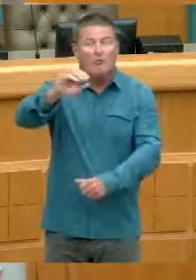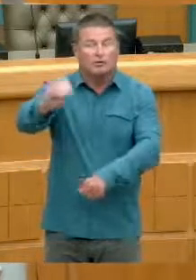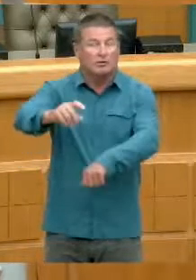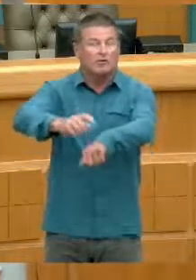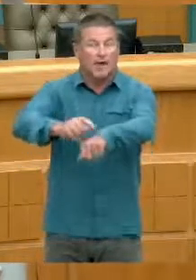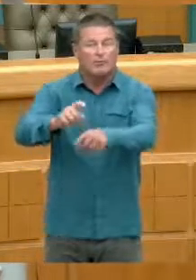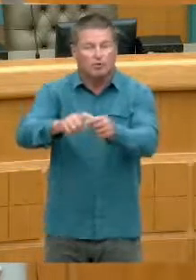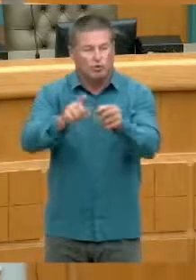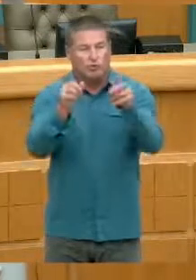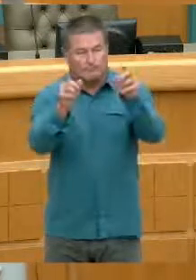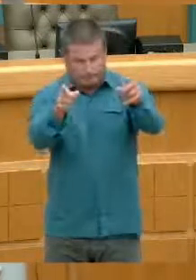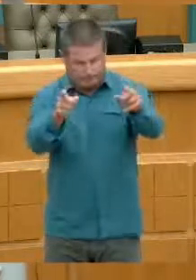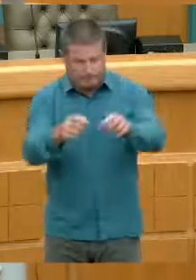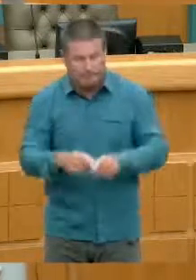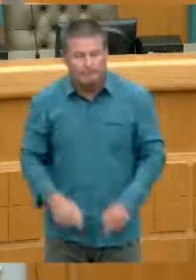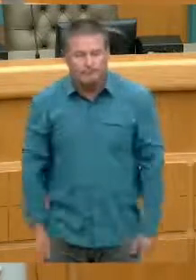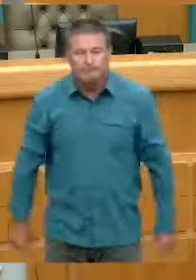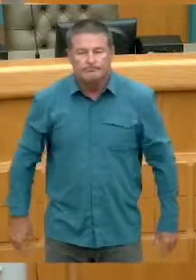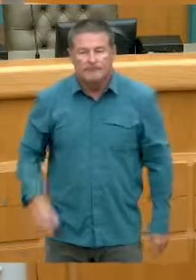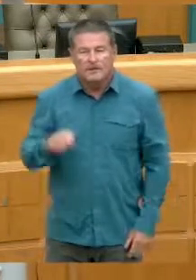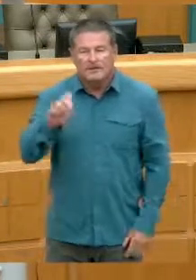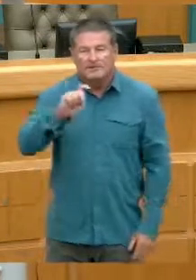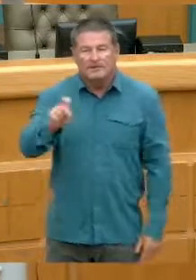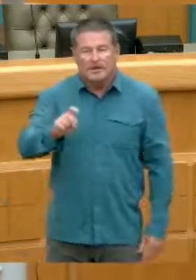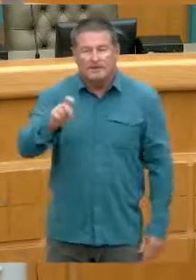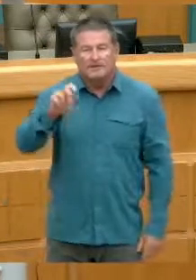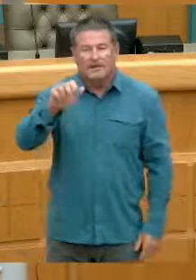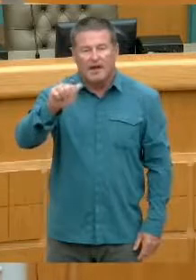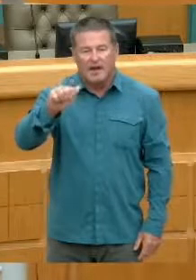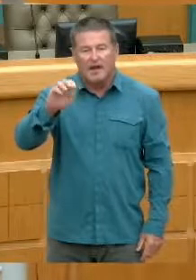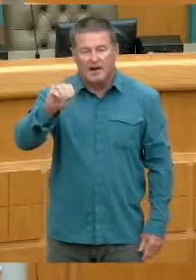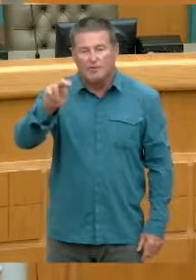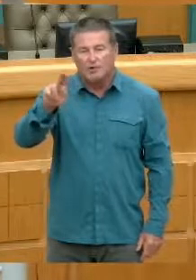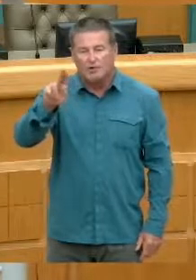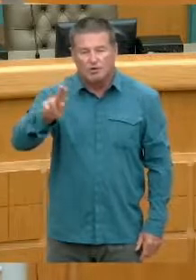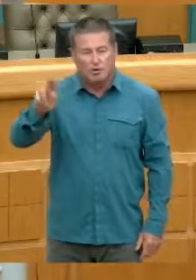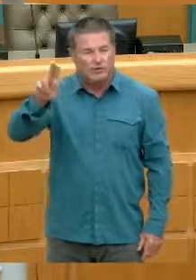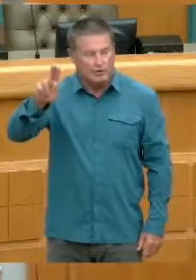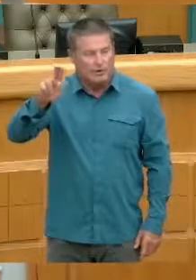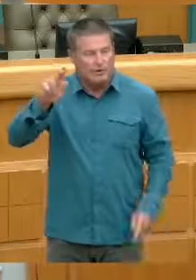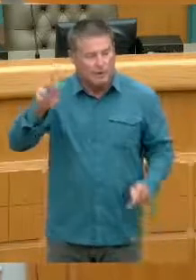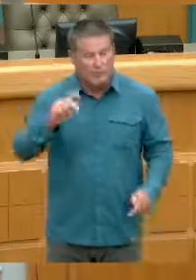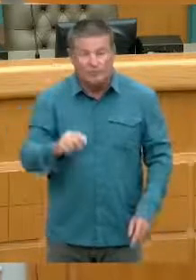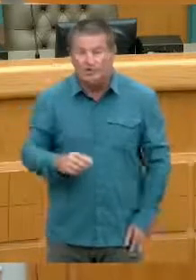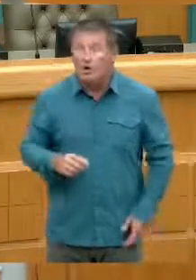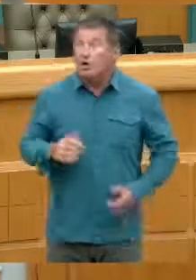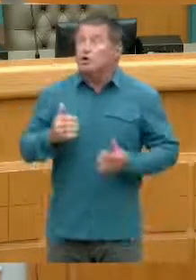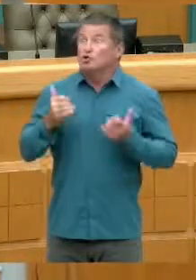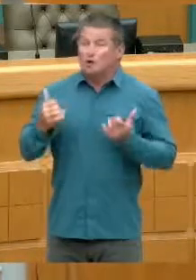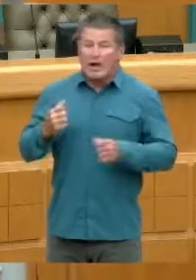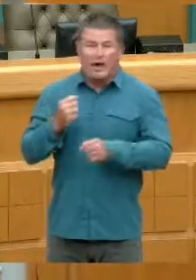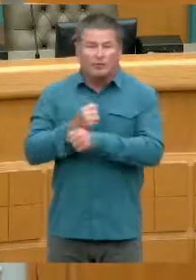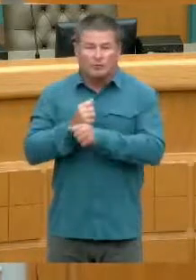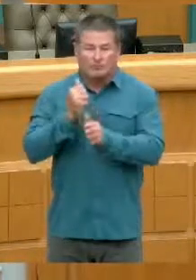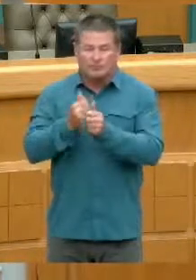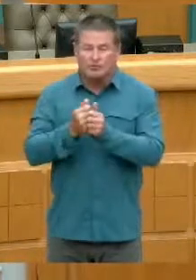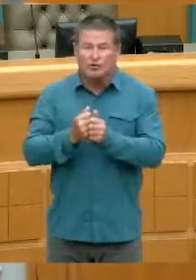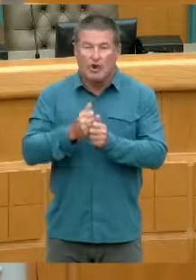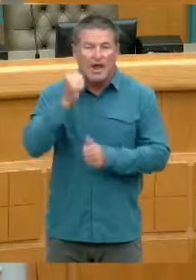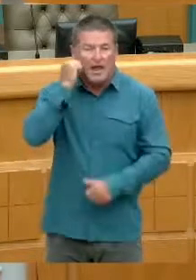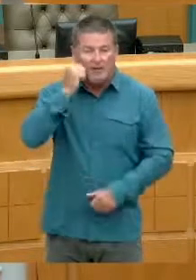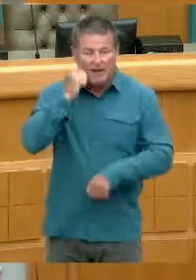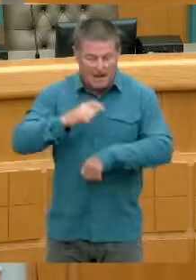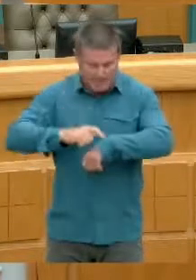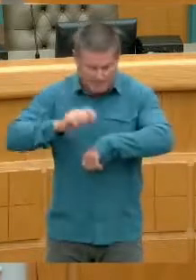Okay, so with that introduction, let's do the update on the statistics. And every day at 4 o'clock, we go back for the past 24 hours